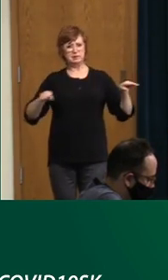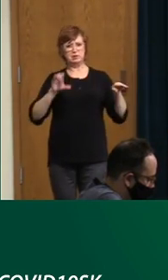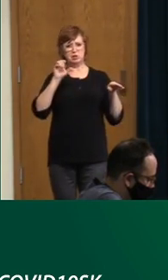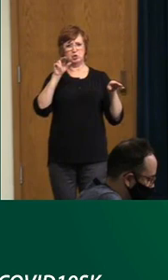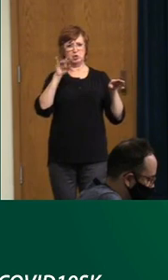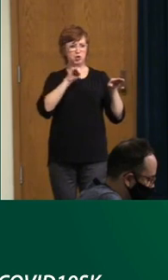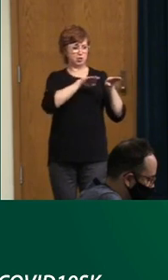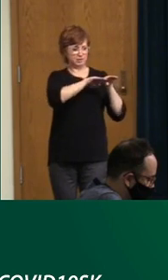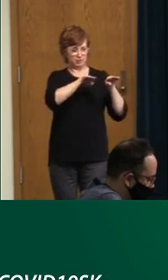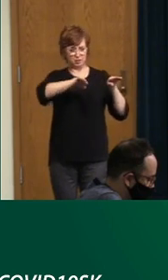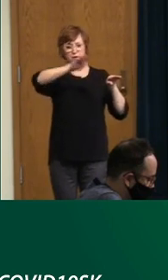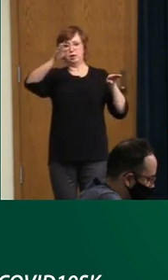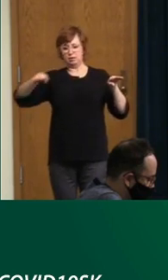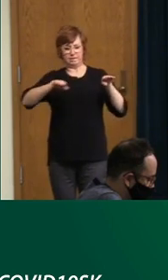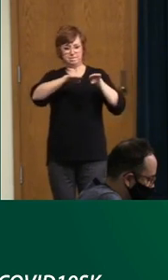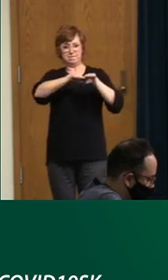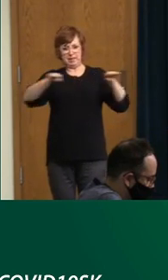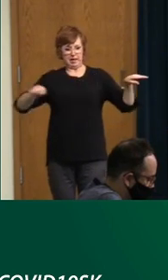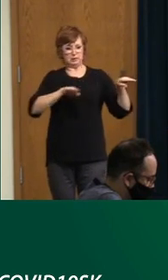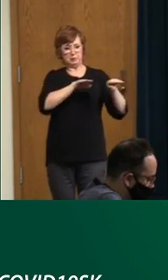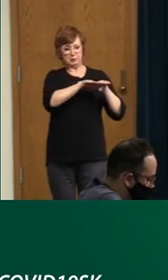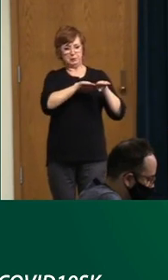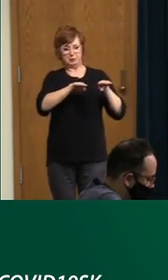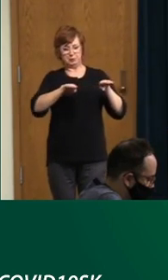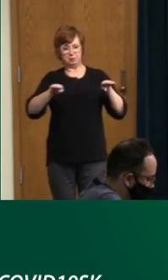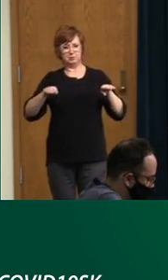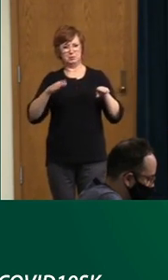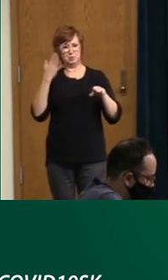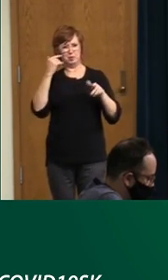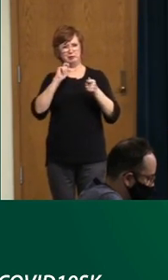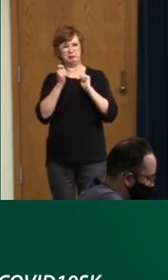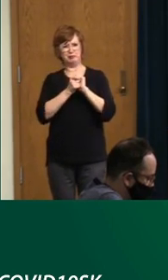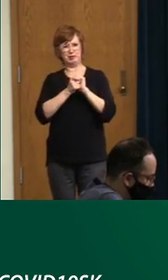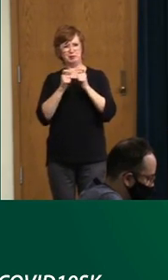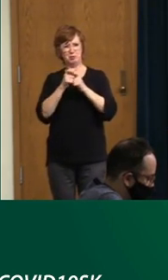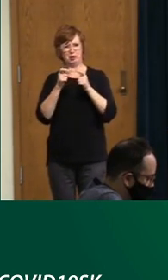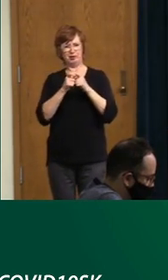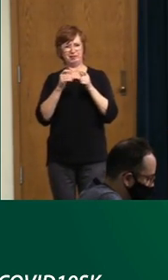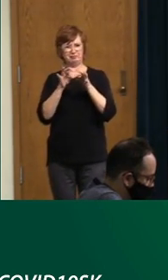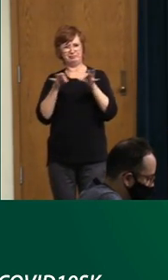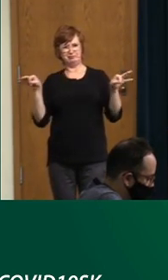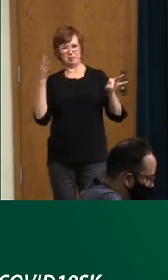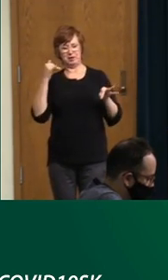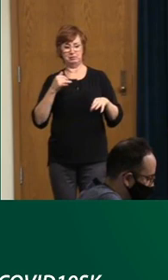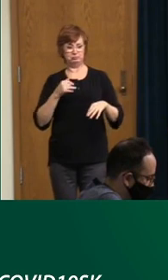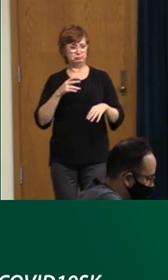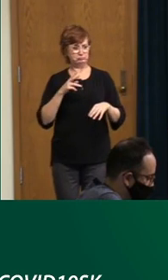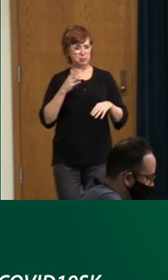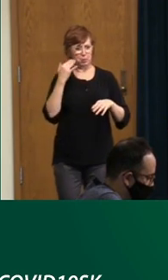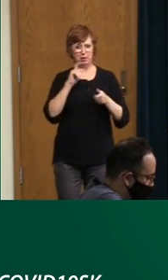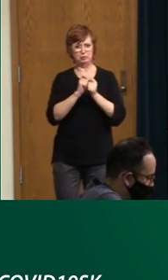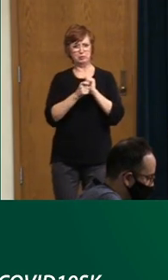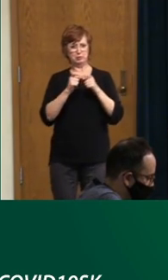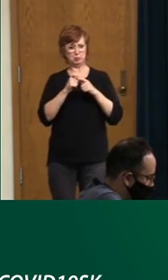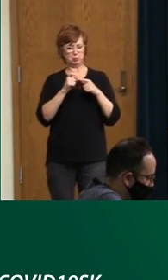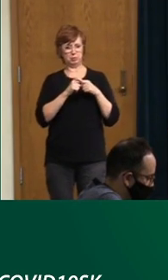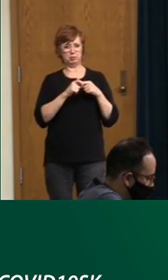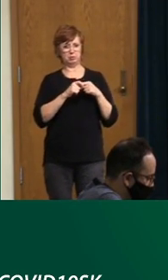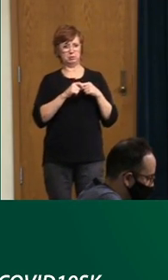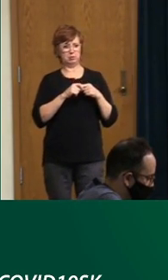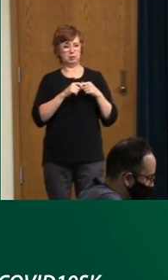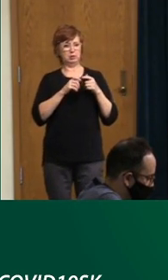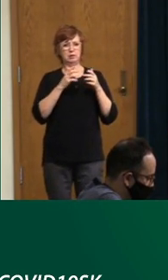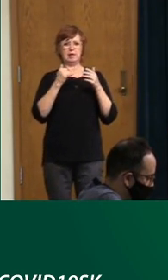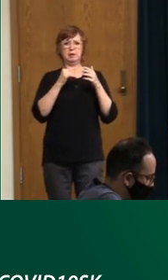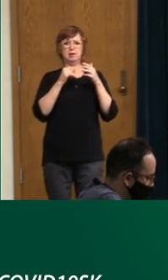why is the goal no longer to flatten the curve? I would say that the goal has always been to flatten the curve. And I don't